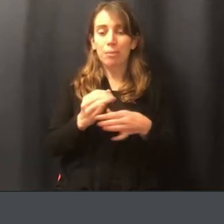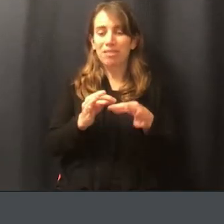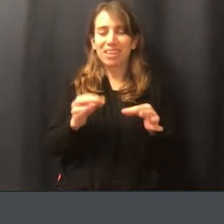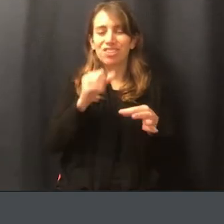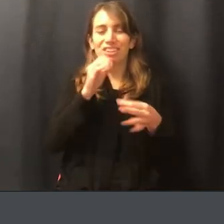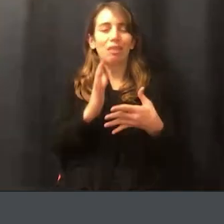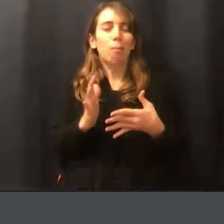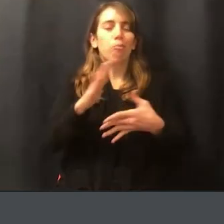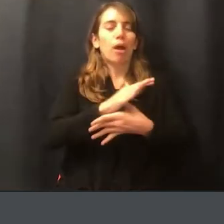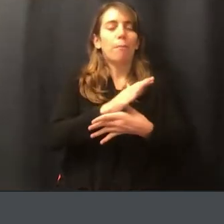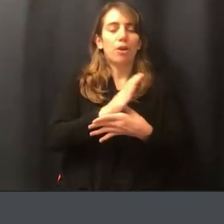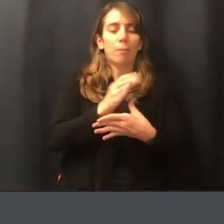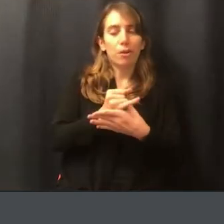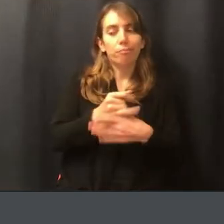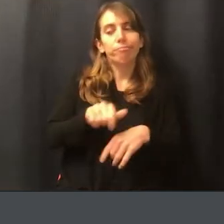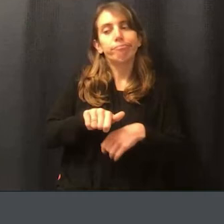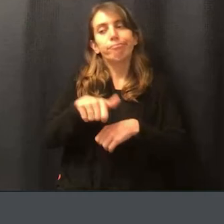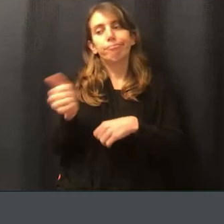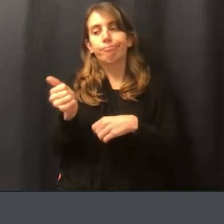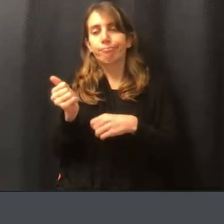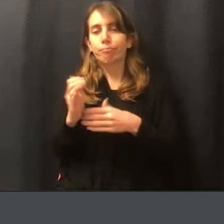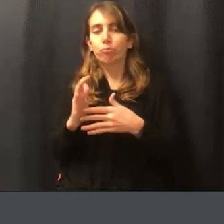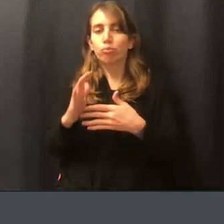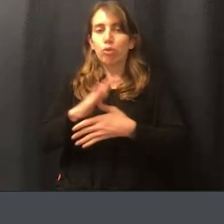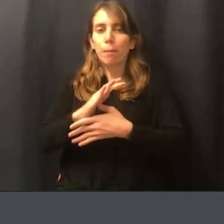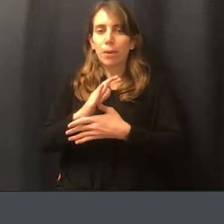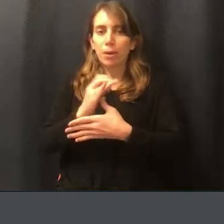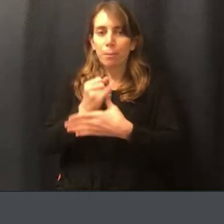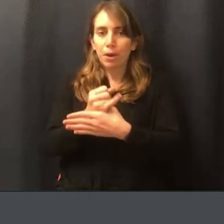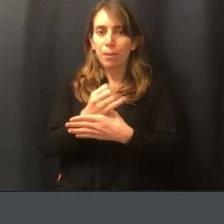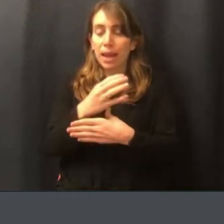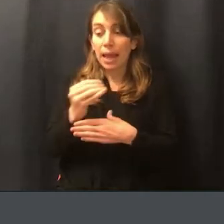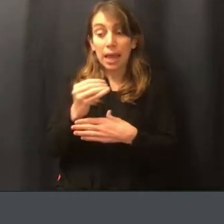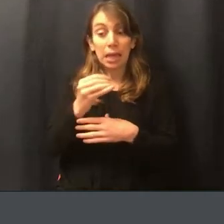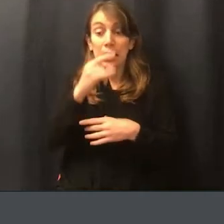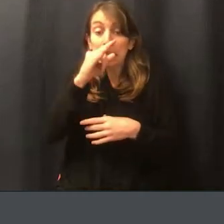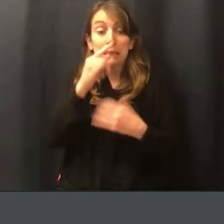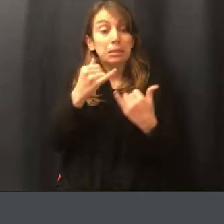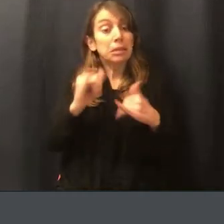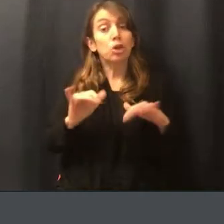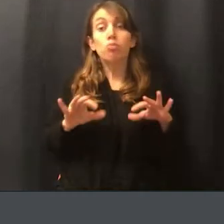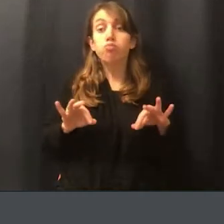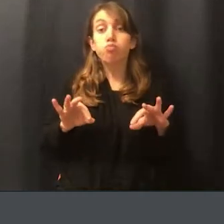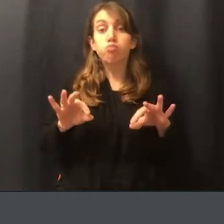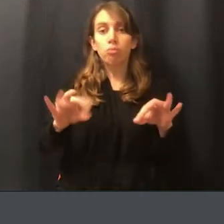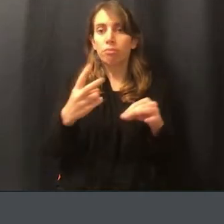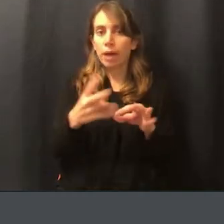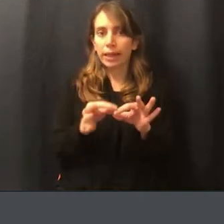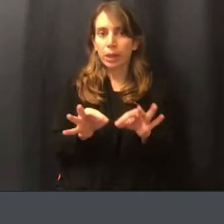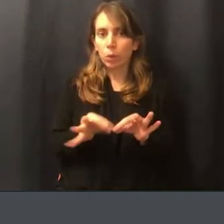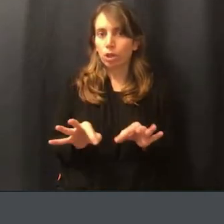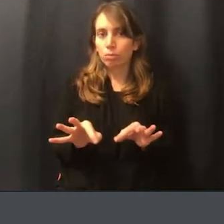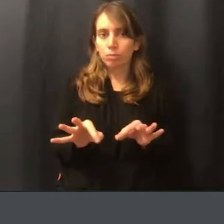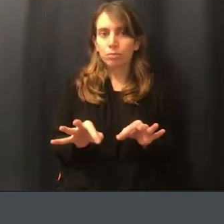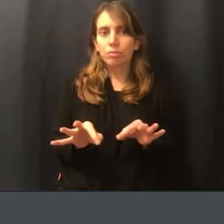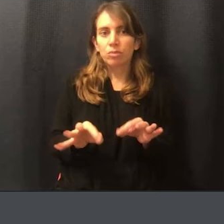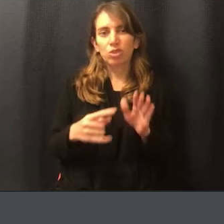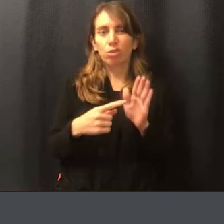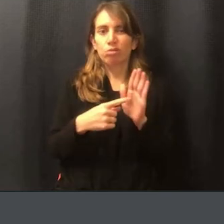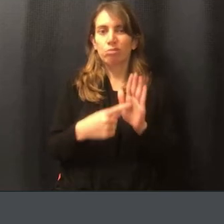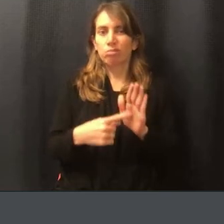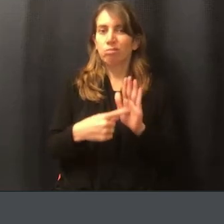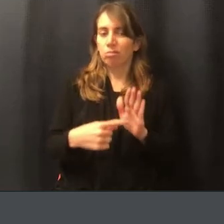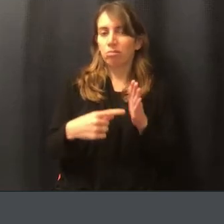primary impairment, but there's another primary impairment, and kids can still develop bilingually, right? So here's some examples. Here's some folks that are doing